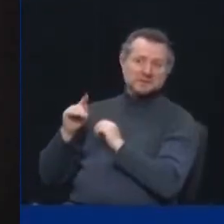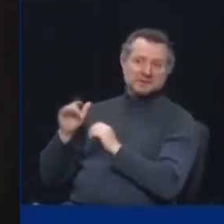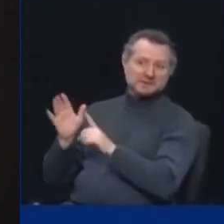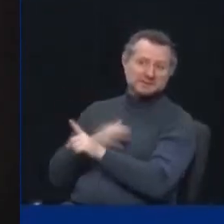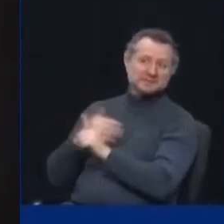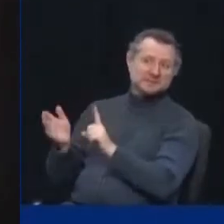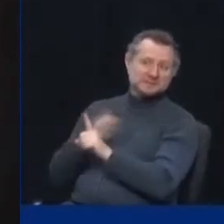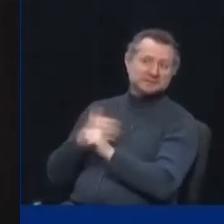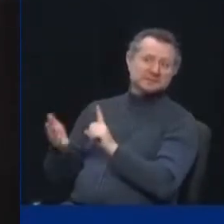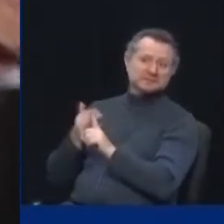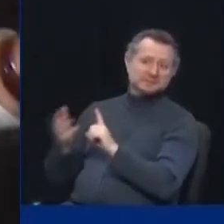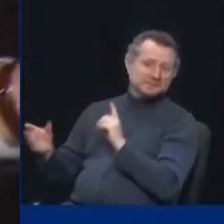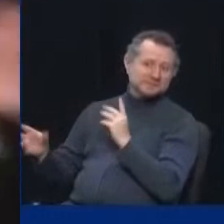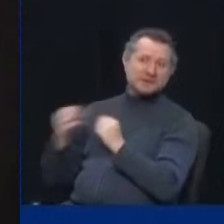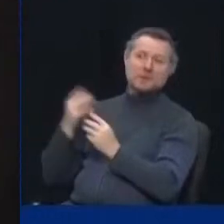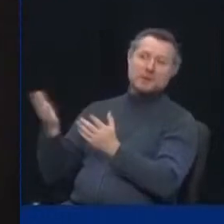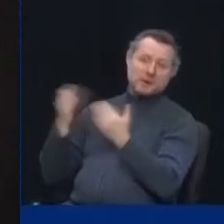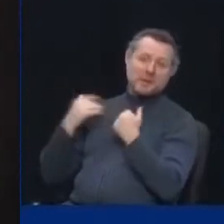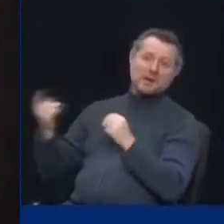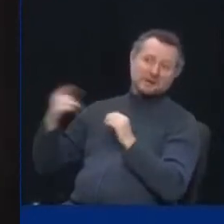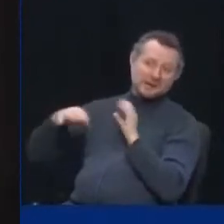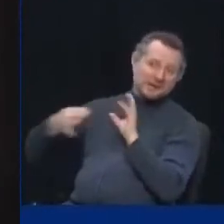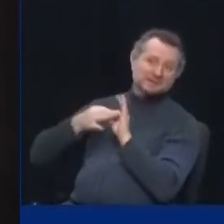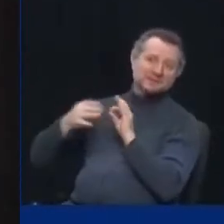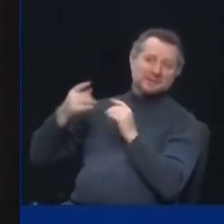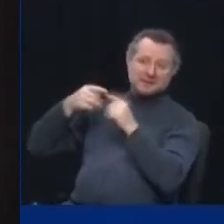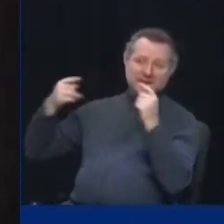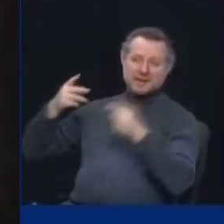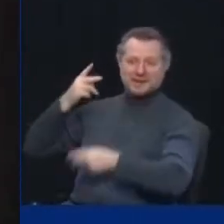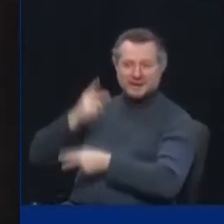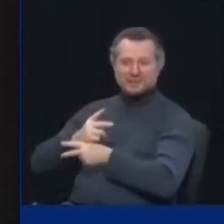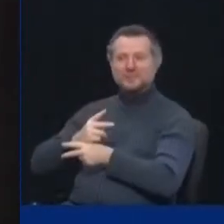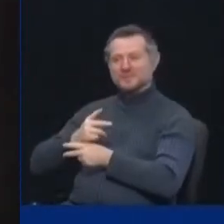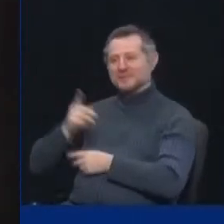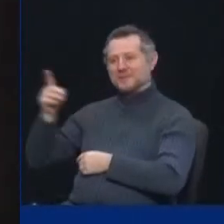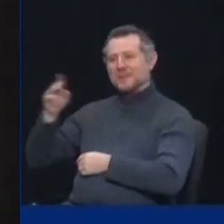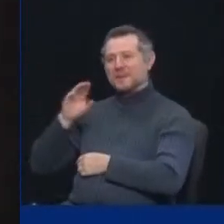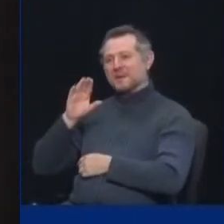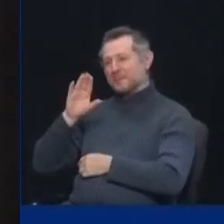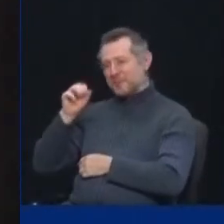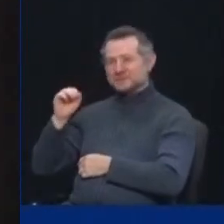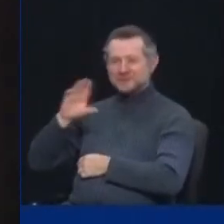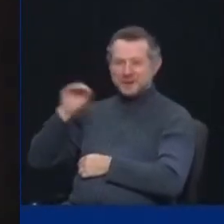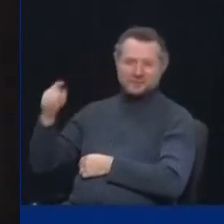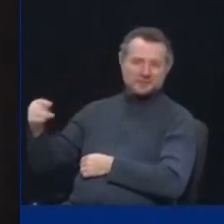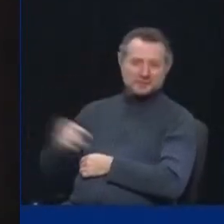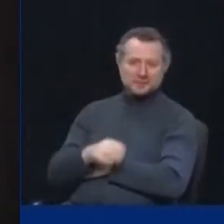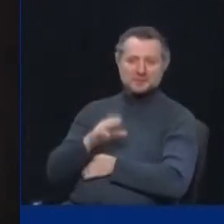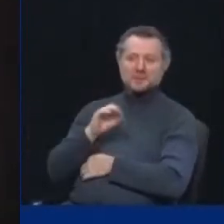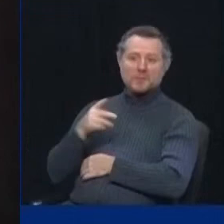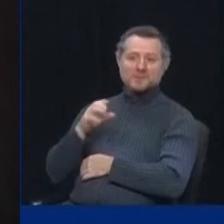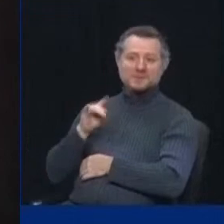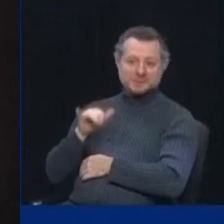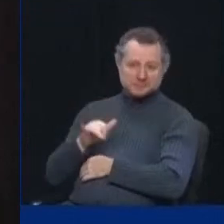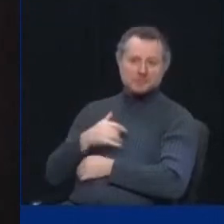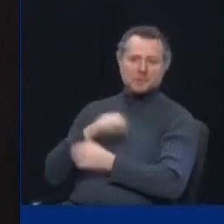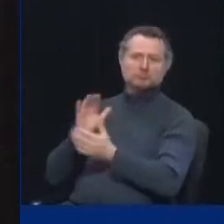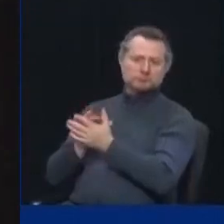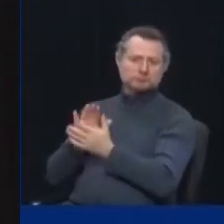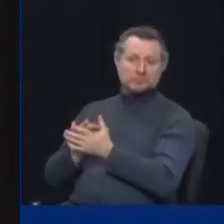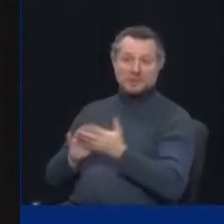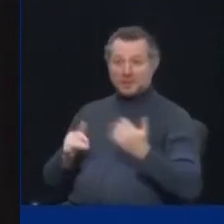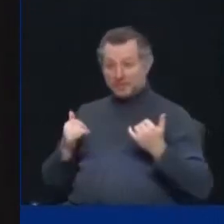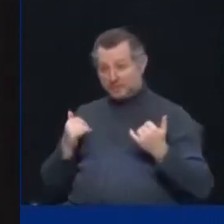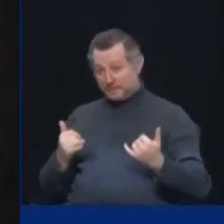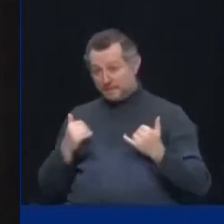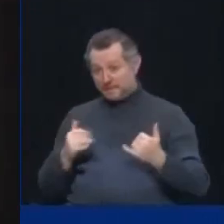good fight against them to convince them to keep that busing coming into Co-op City. And now we're doing Busing